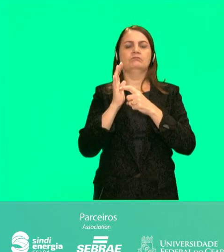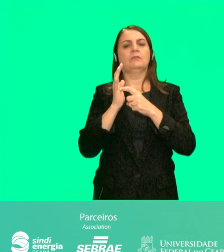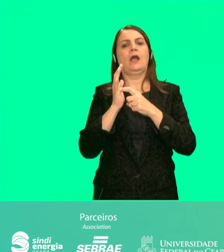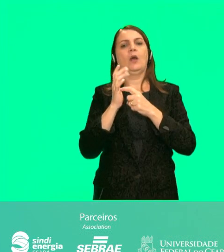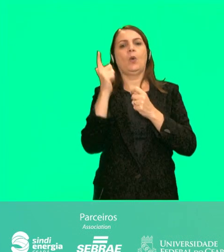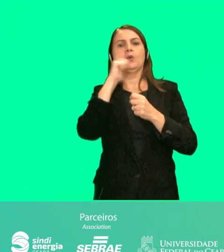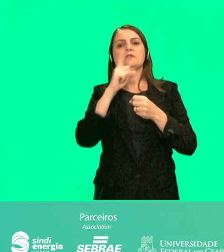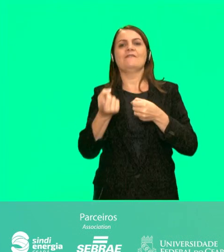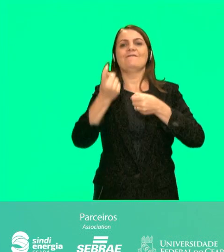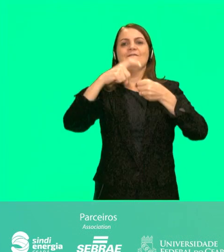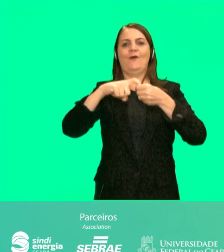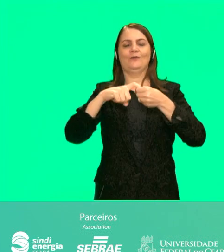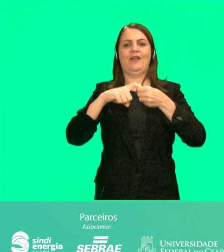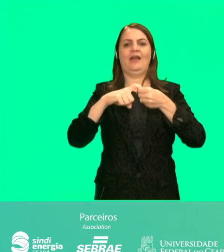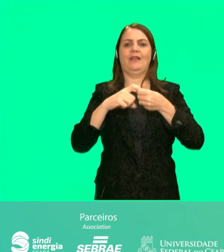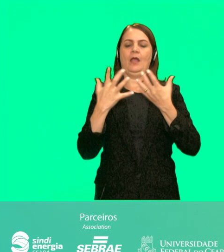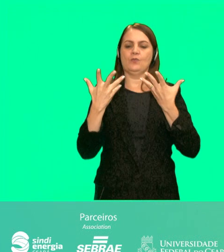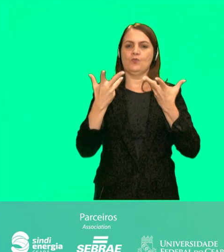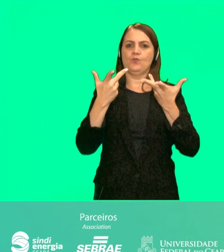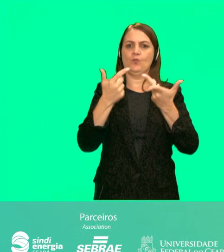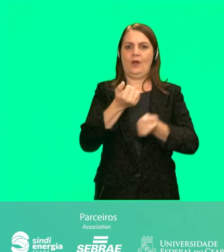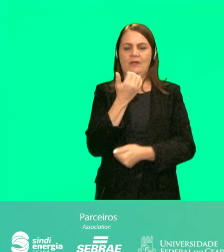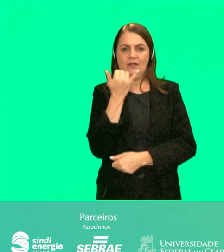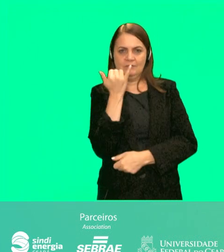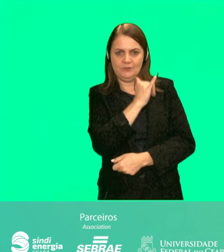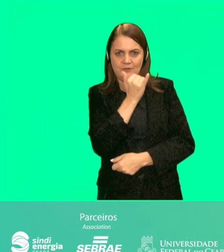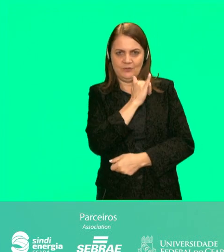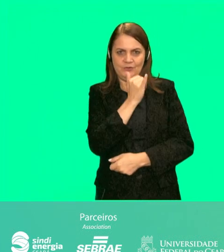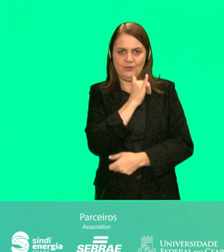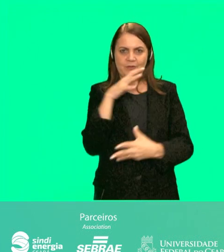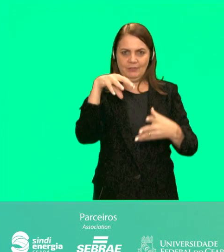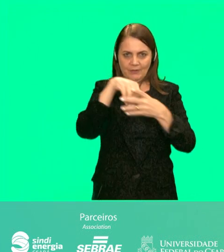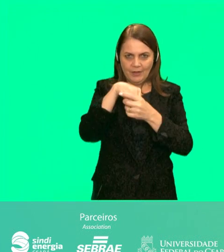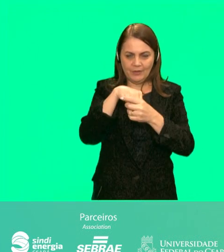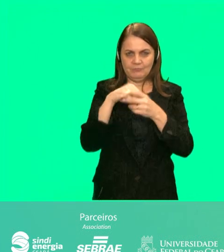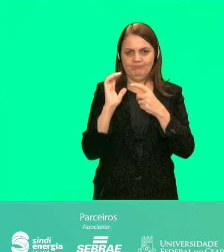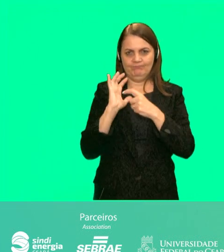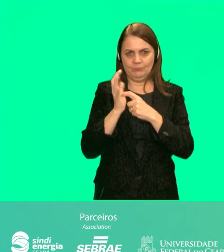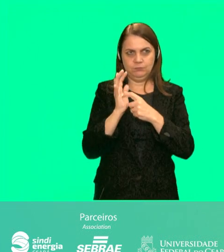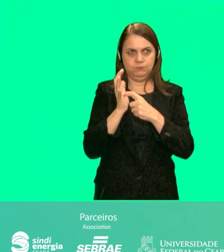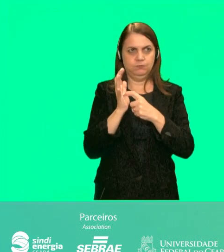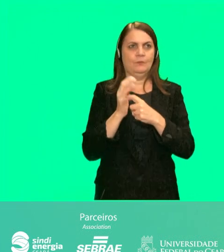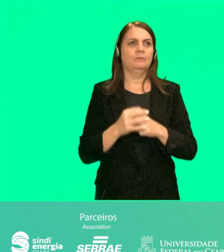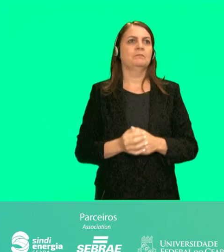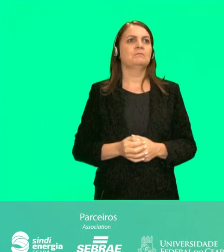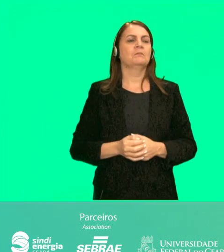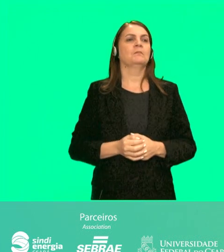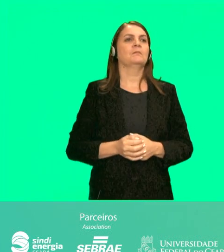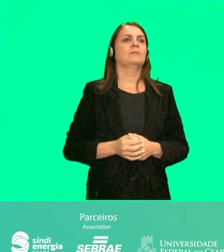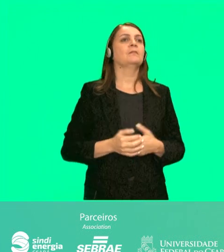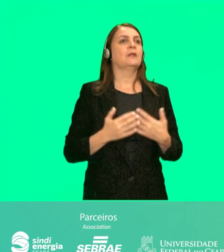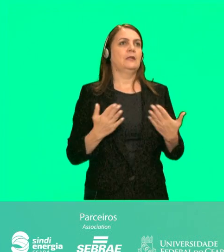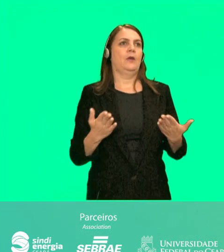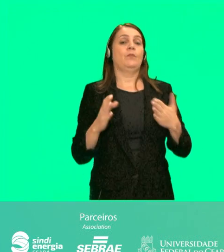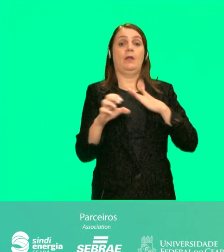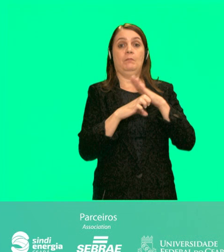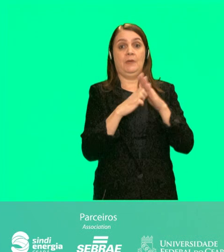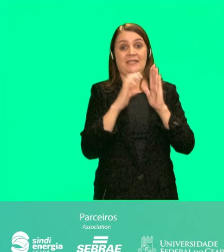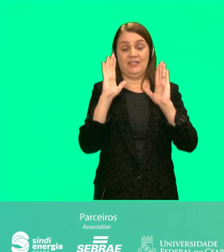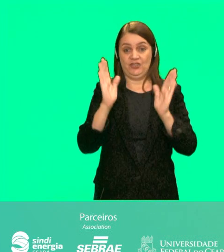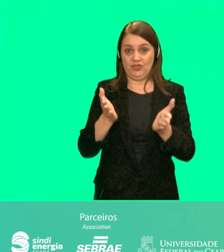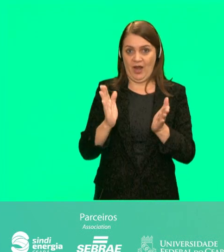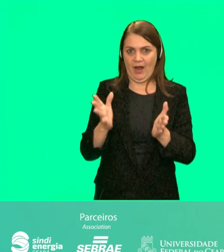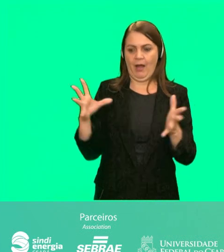to regain energetic efficiency. And as Monica said, so ThyssenKrupp is